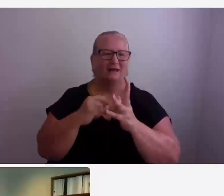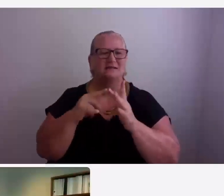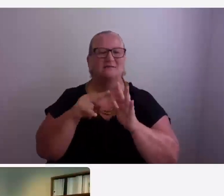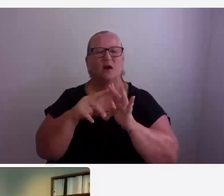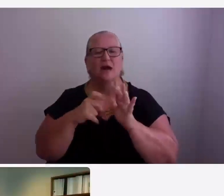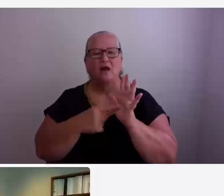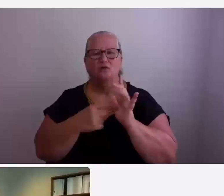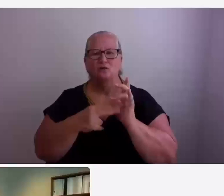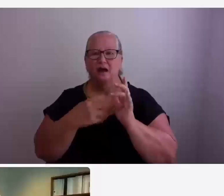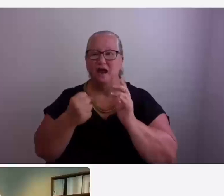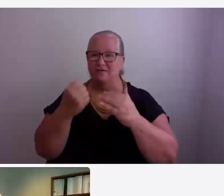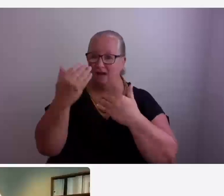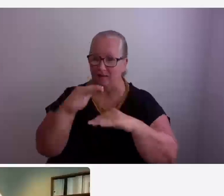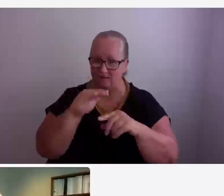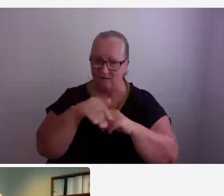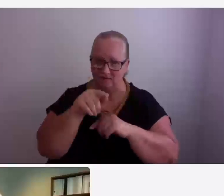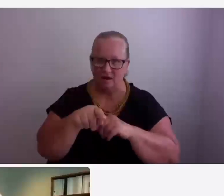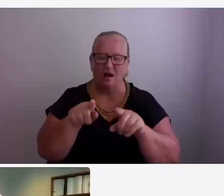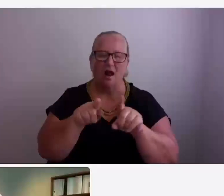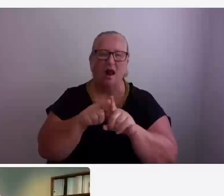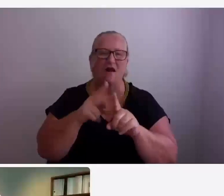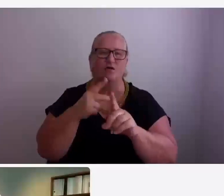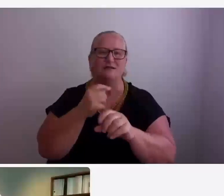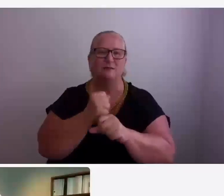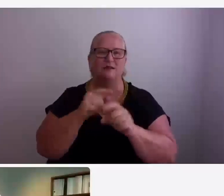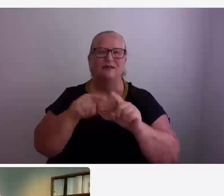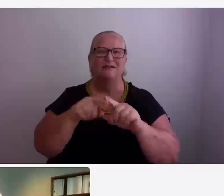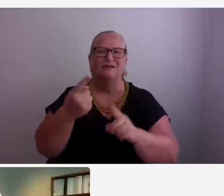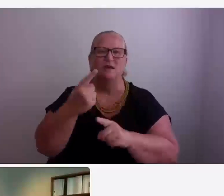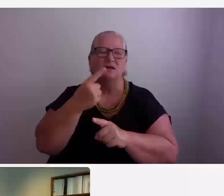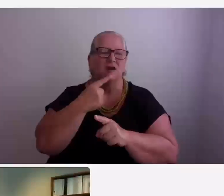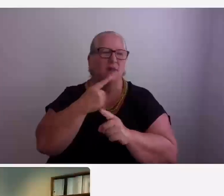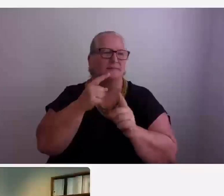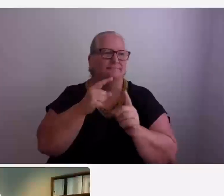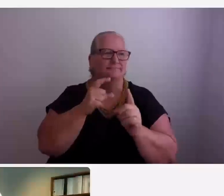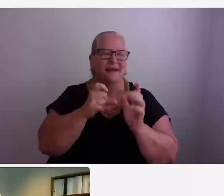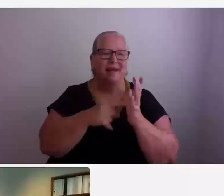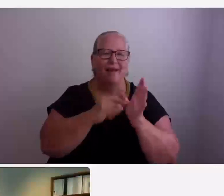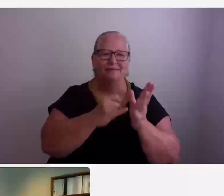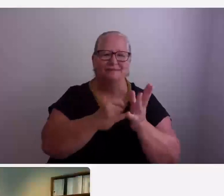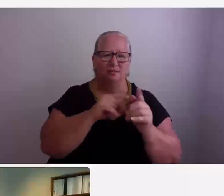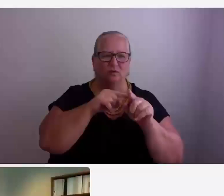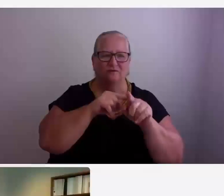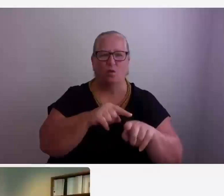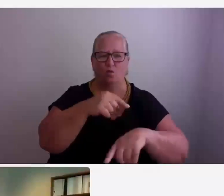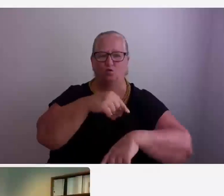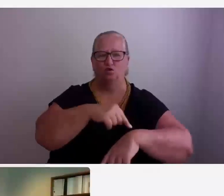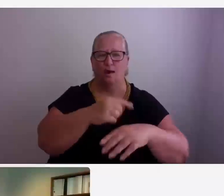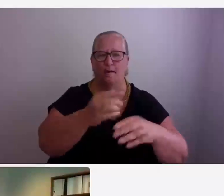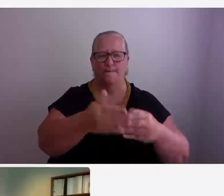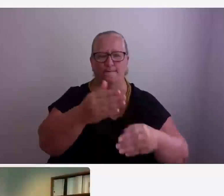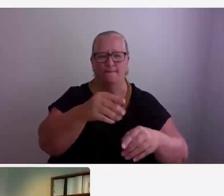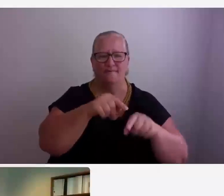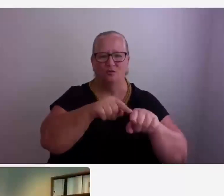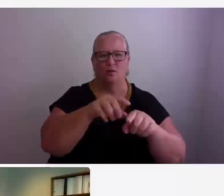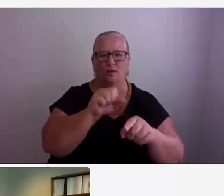around that, such as, for example, for different types of classes, there's a time period in which you would have to